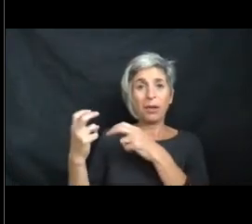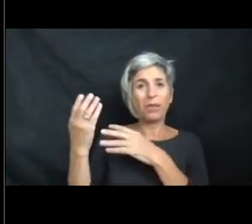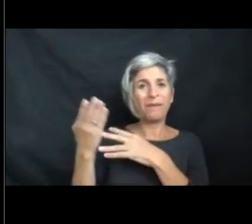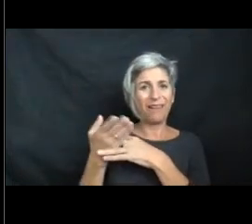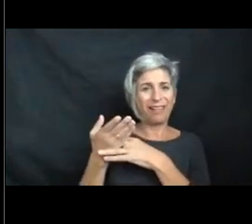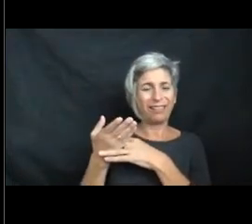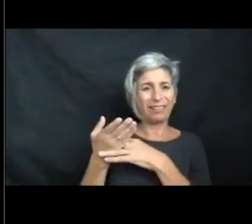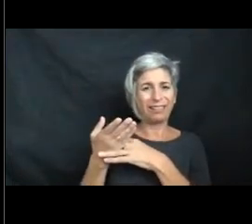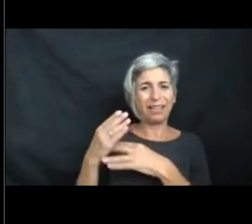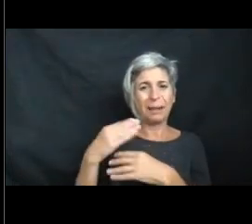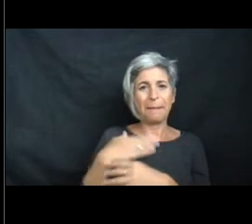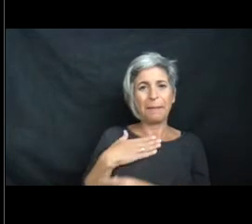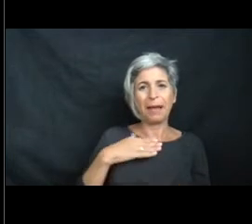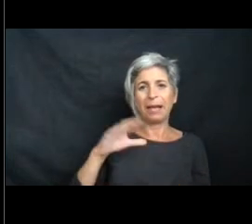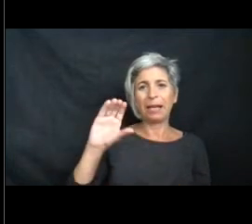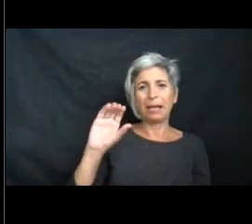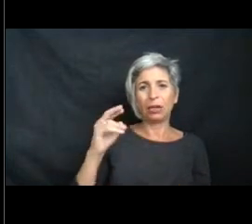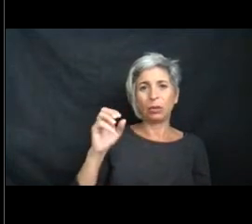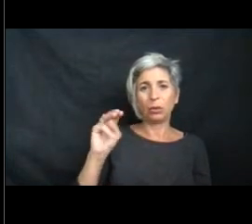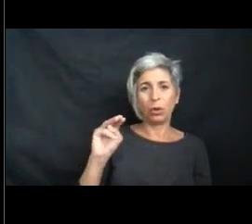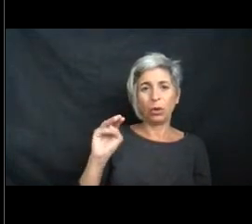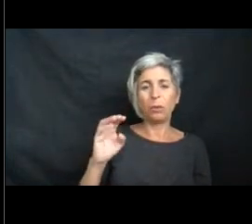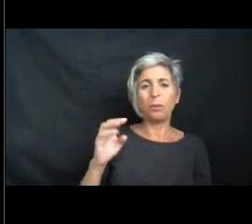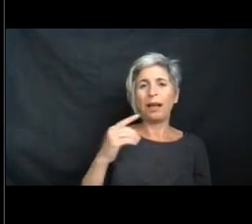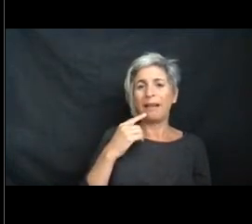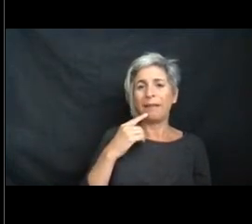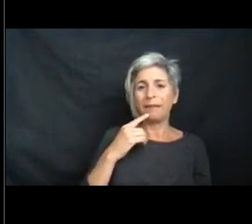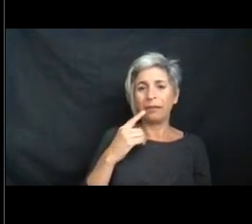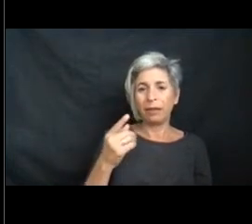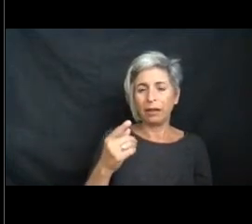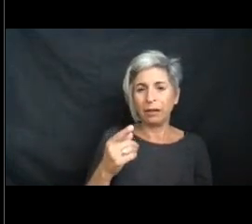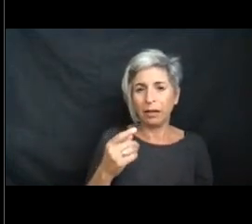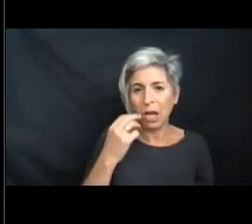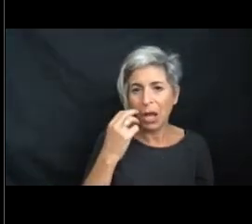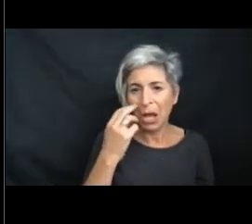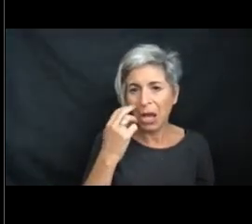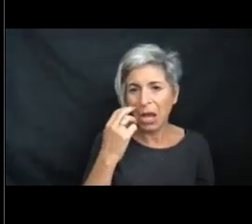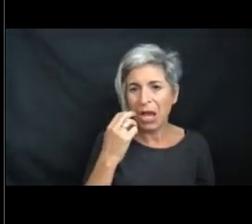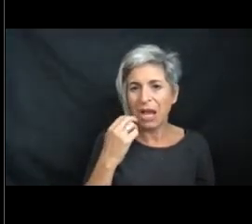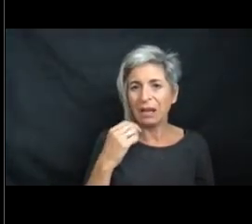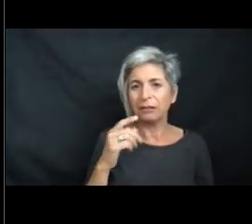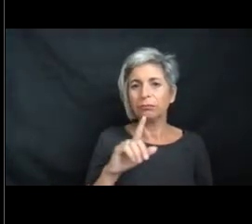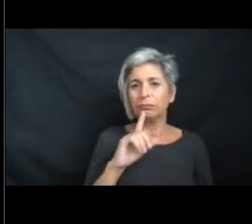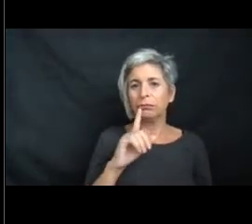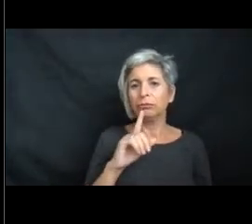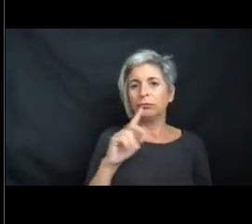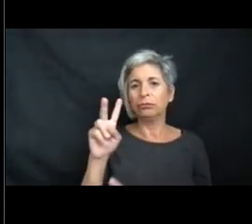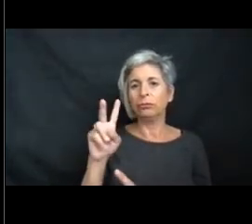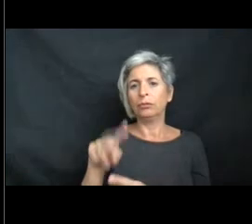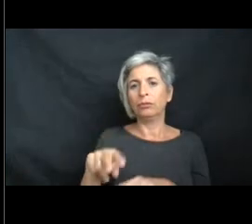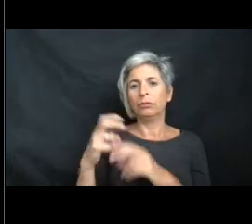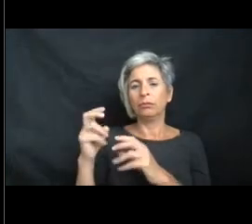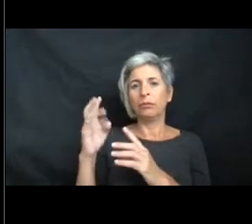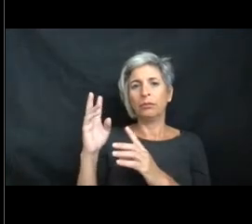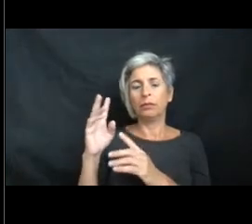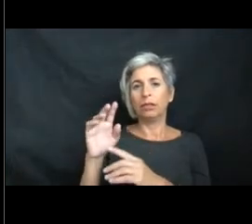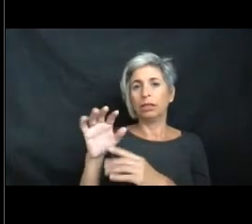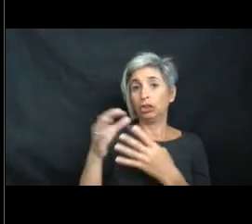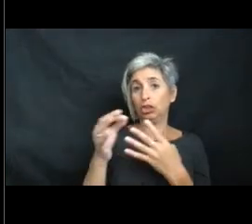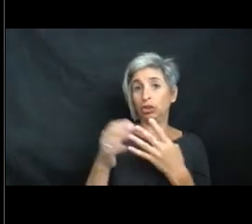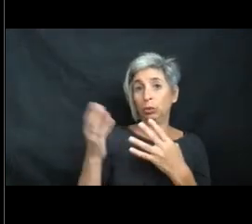on my Chrome browser, it shows me the choose file button and an upload button. So you want to click that choose file,